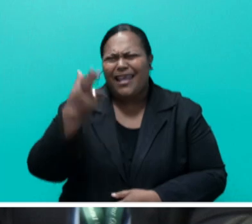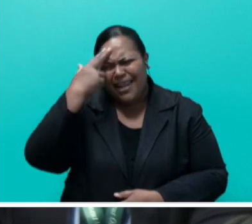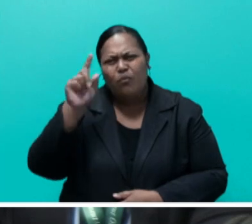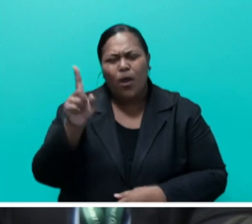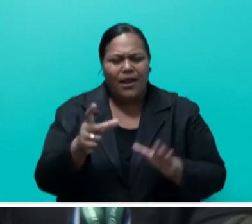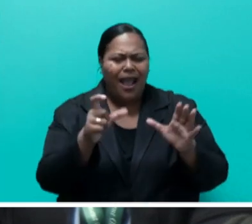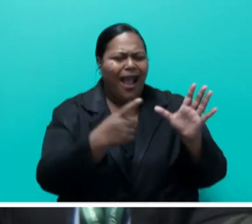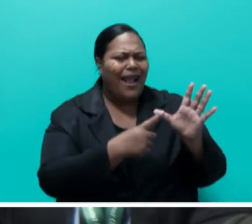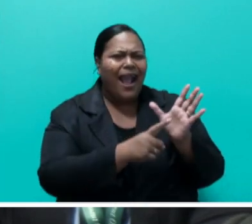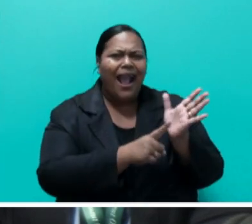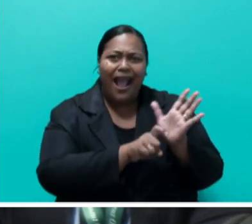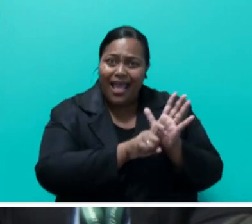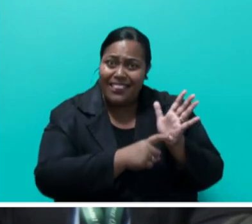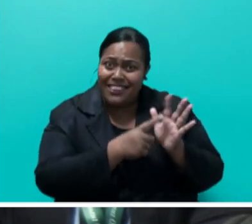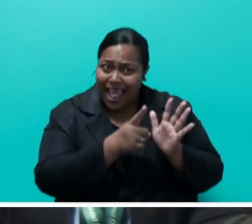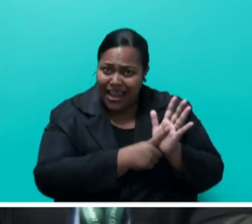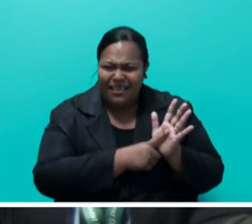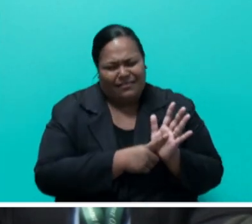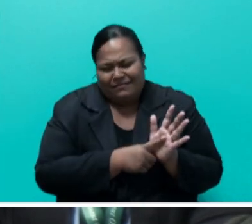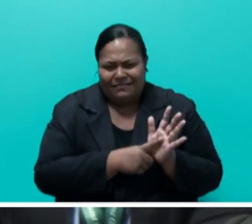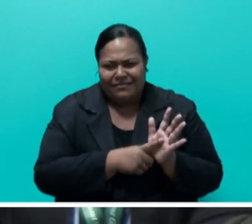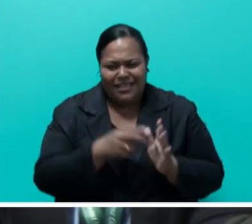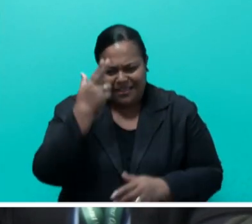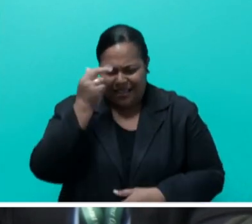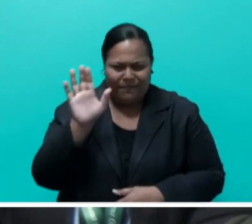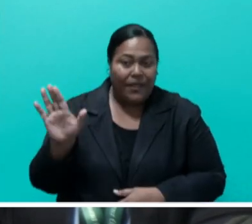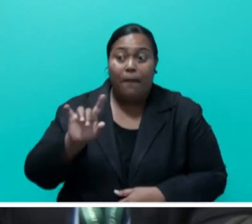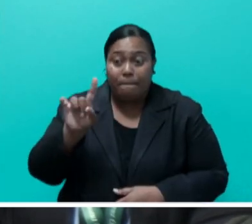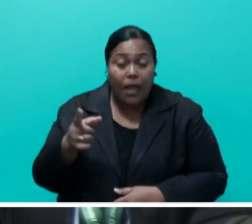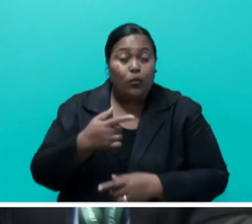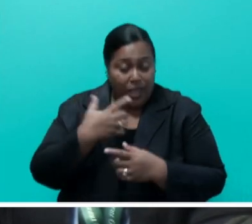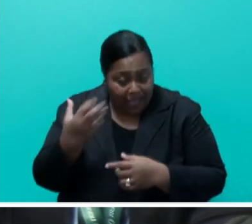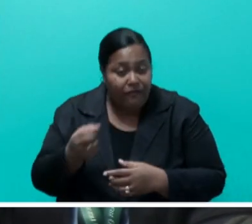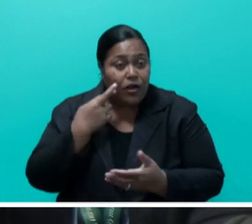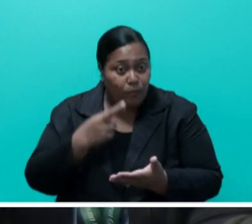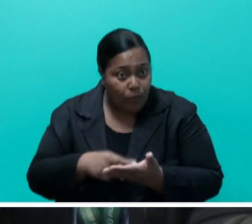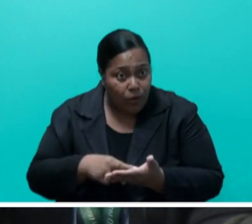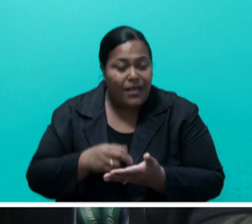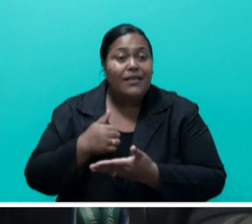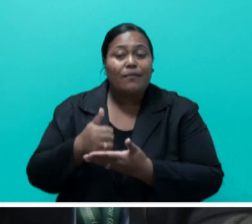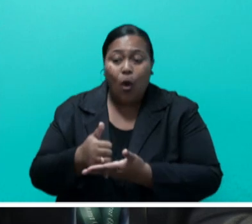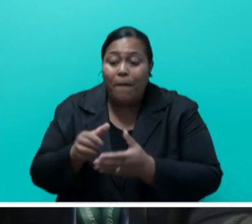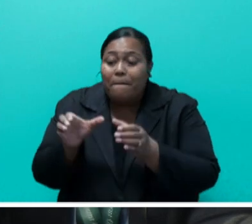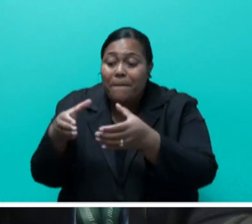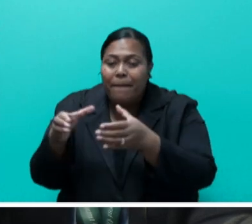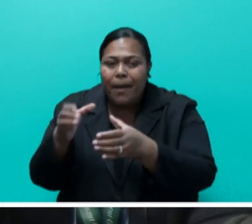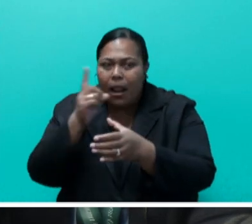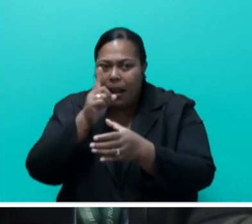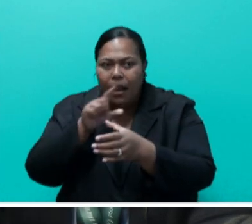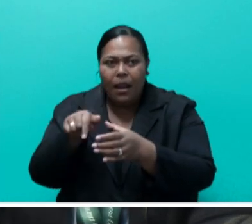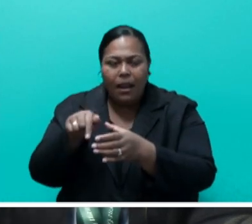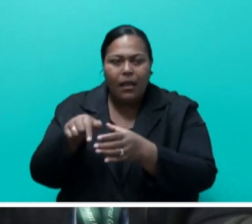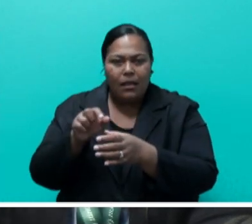is another. There are intelligence reports that support people, that suggest that there are groups of people that deal in this